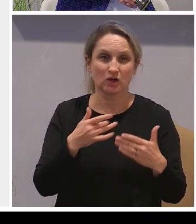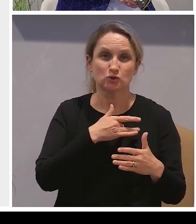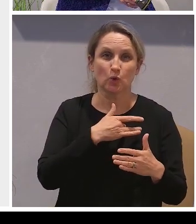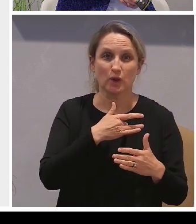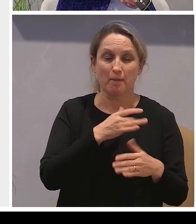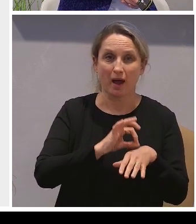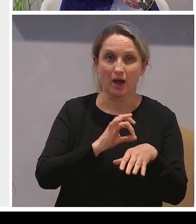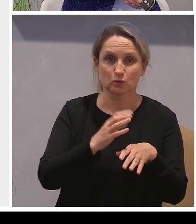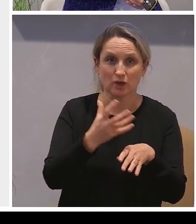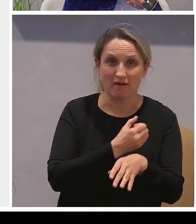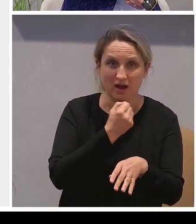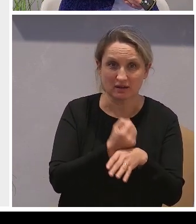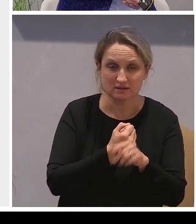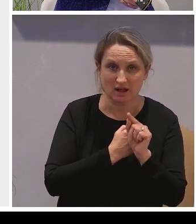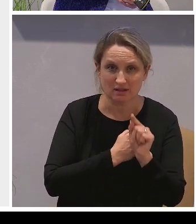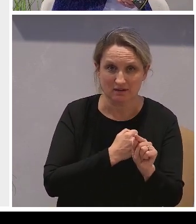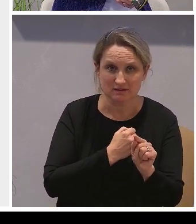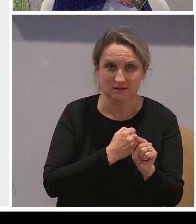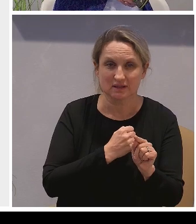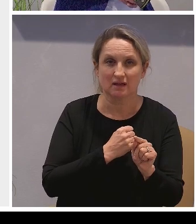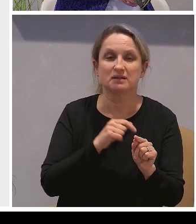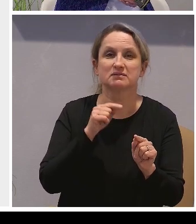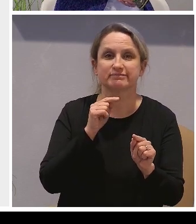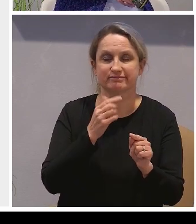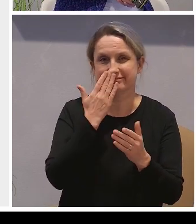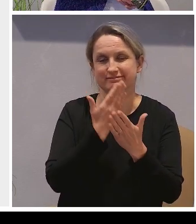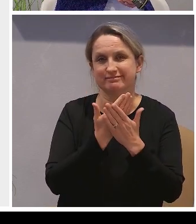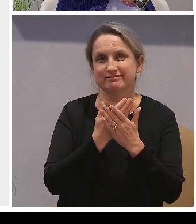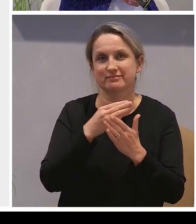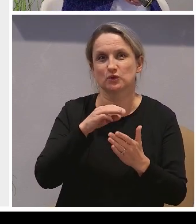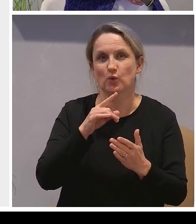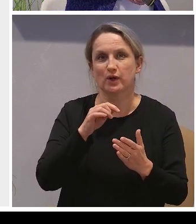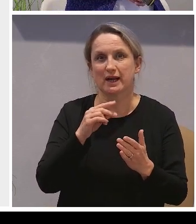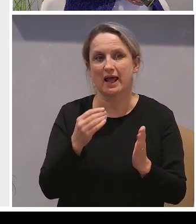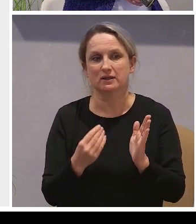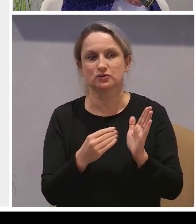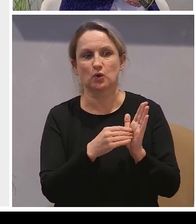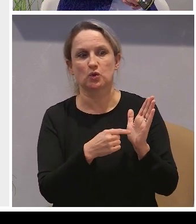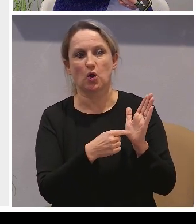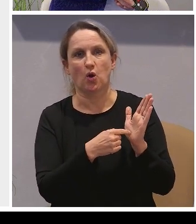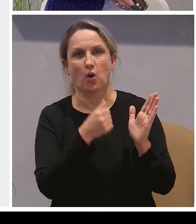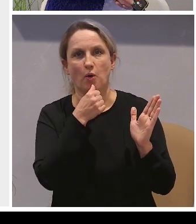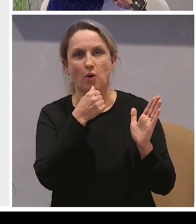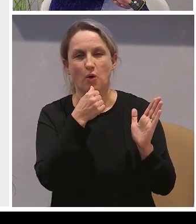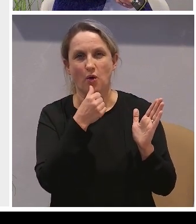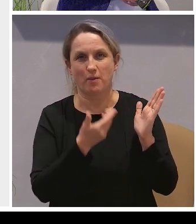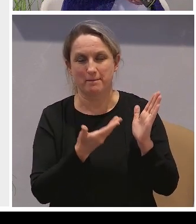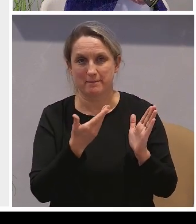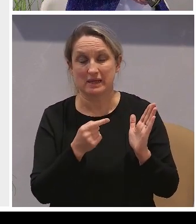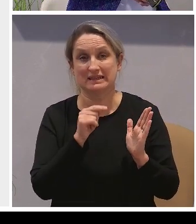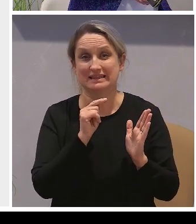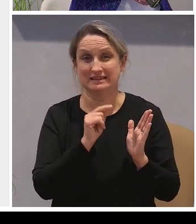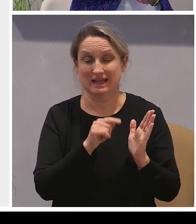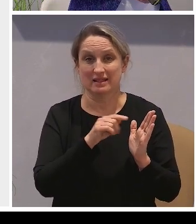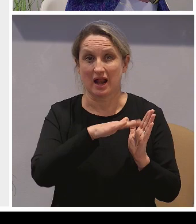is cardiovascular health. When a fetus is diagnosed with left side cardiological